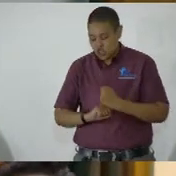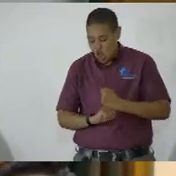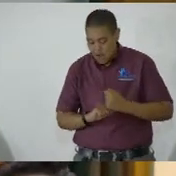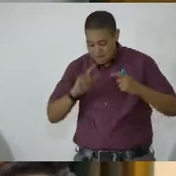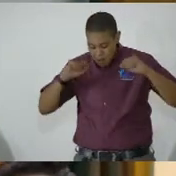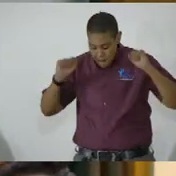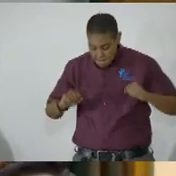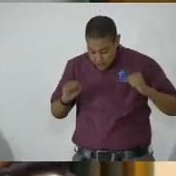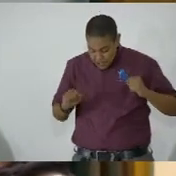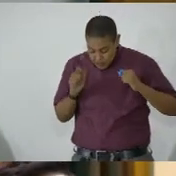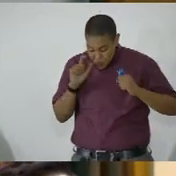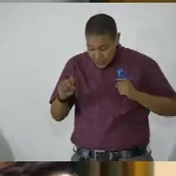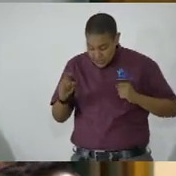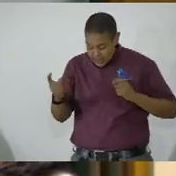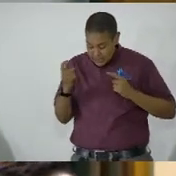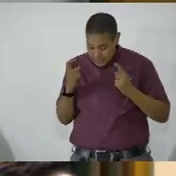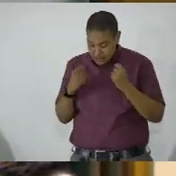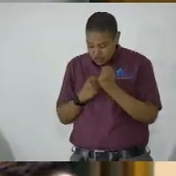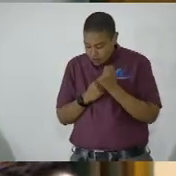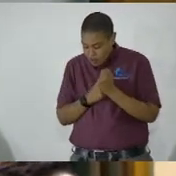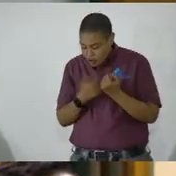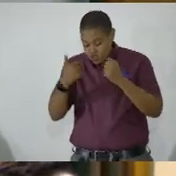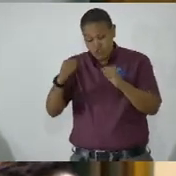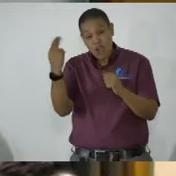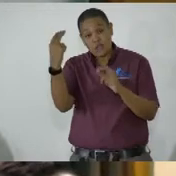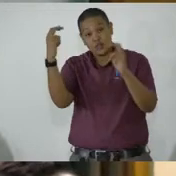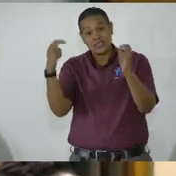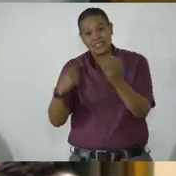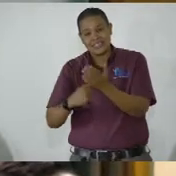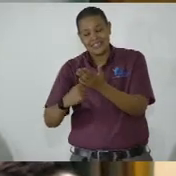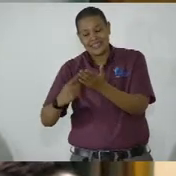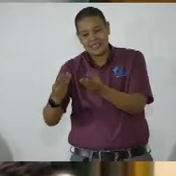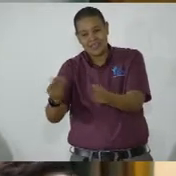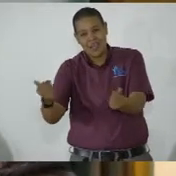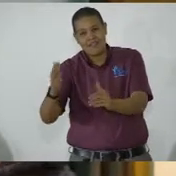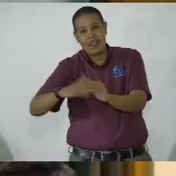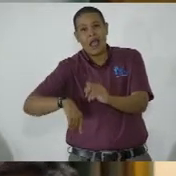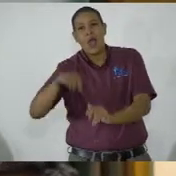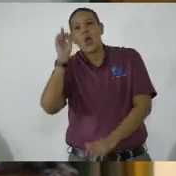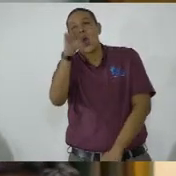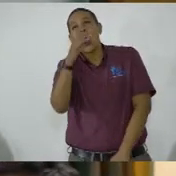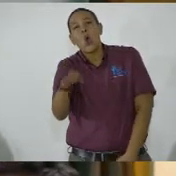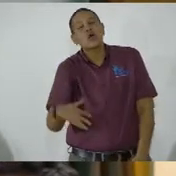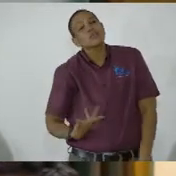potential litigants, to try to use mediation rather than to litigate.